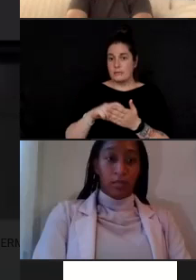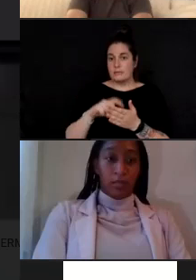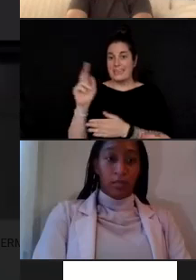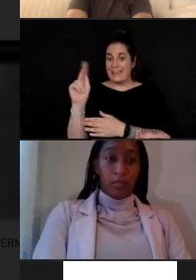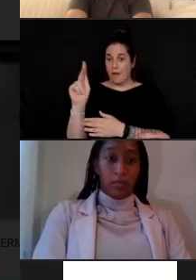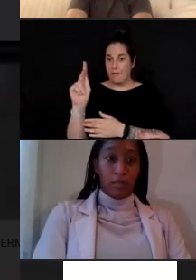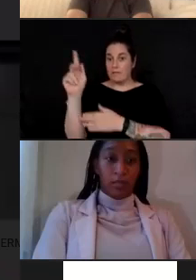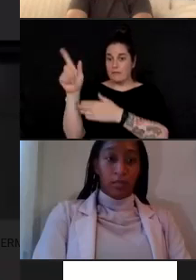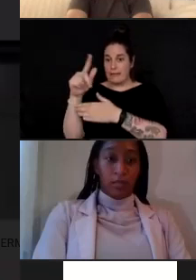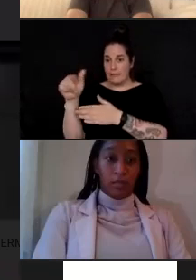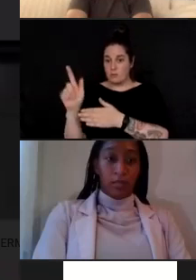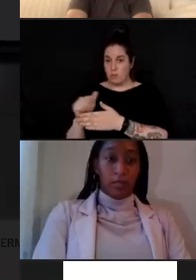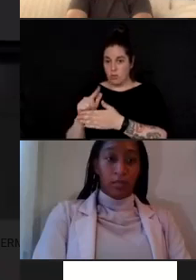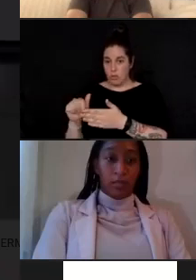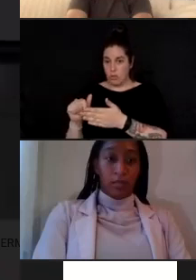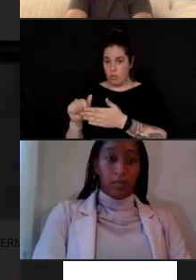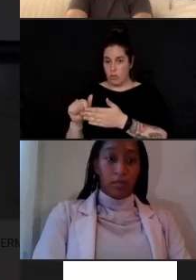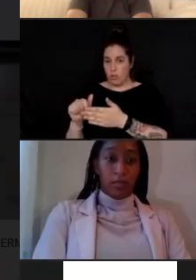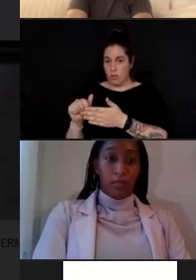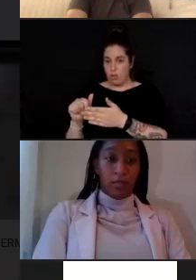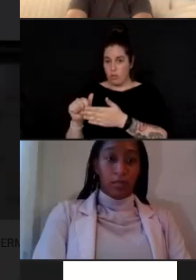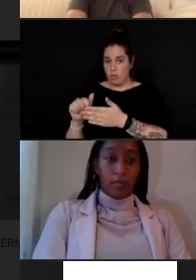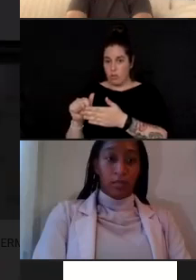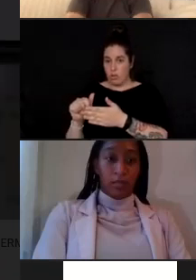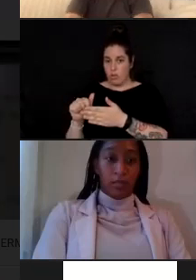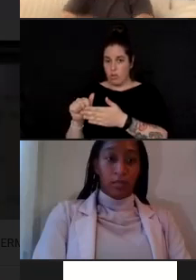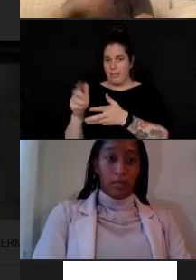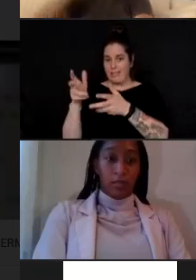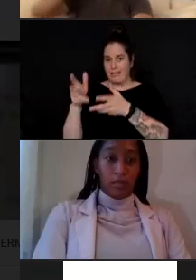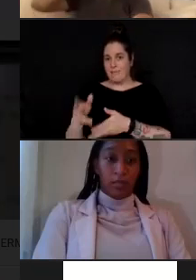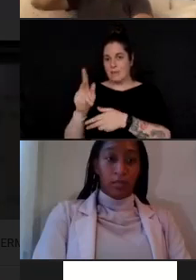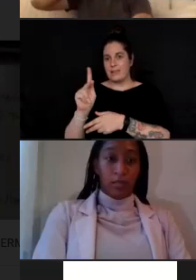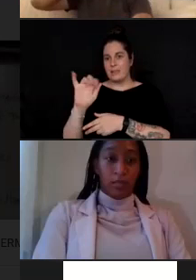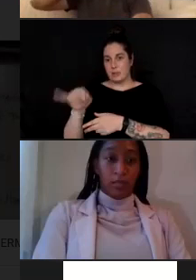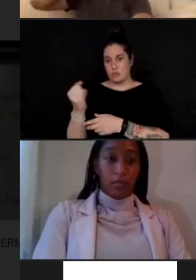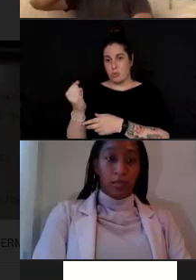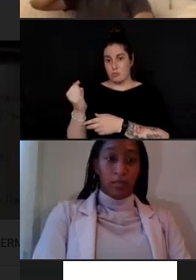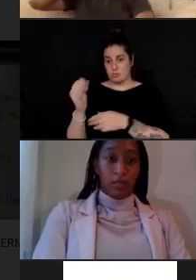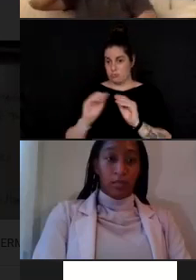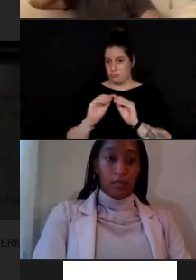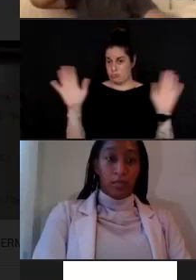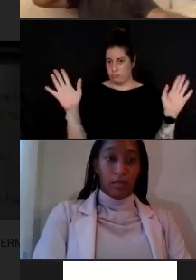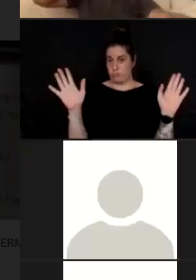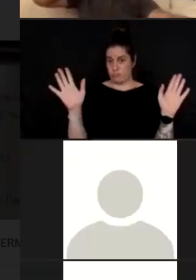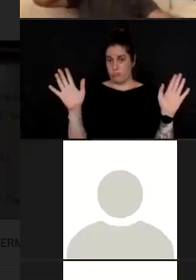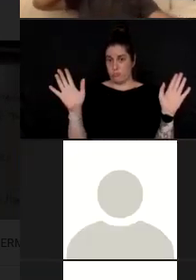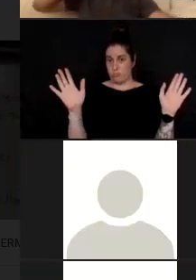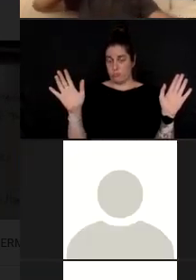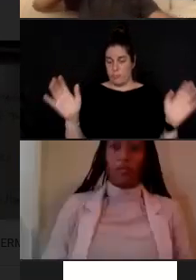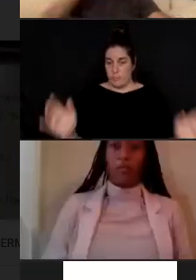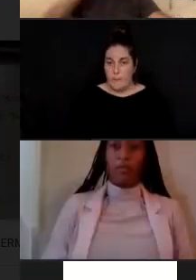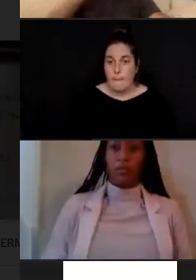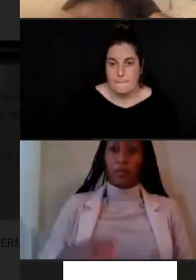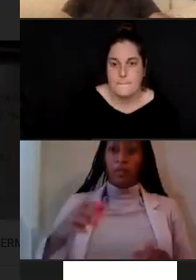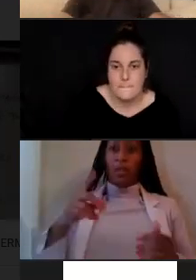cancels. I'm left with kilojoules. Okay. So in order to raise the